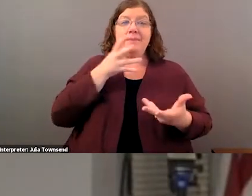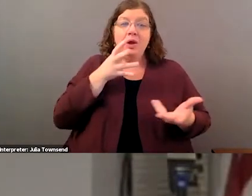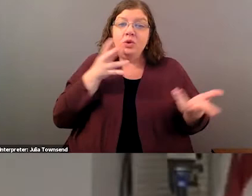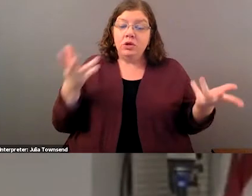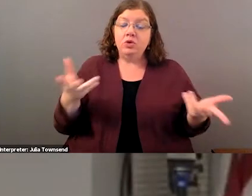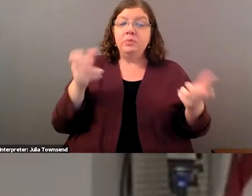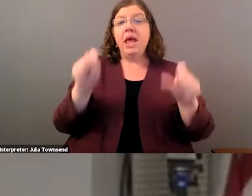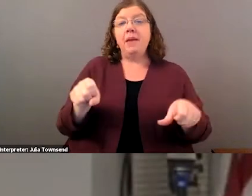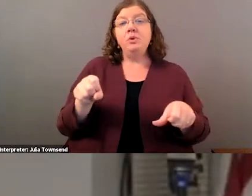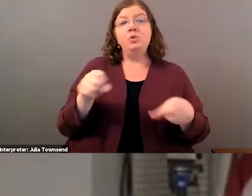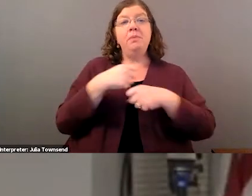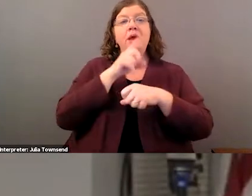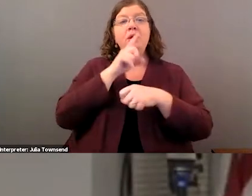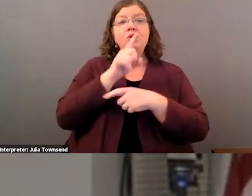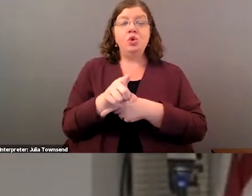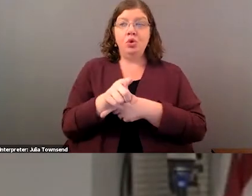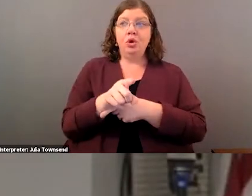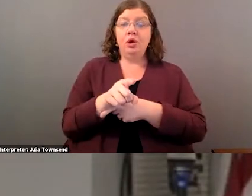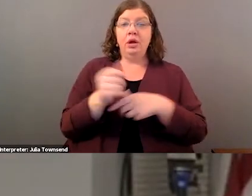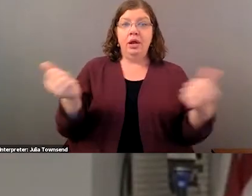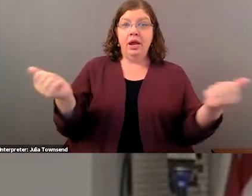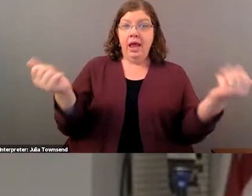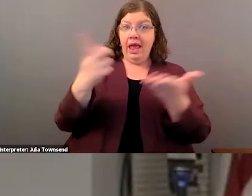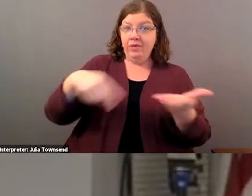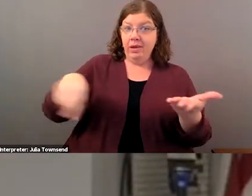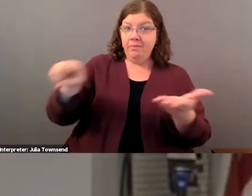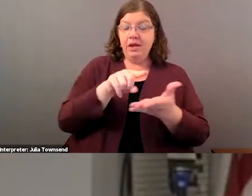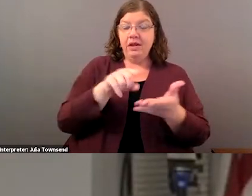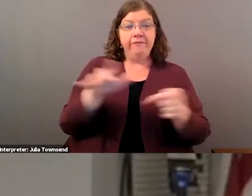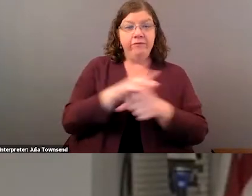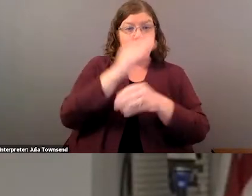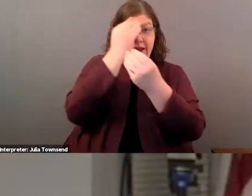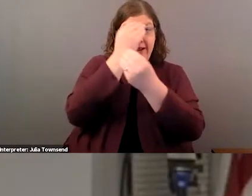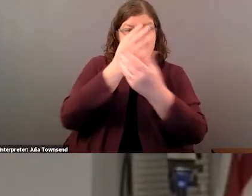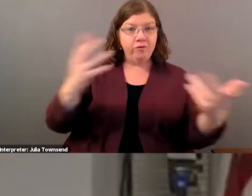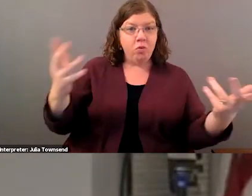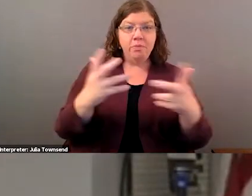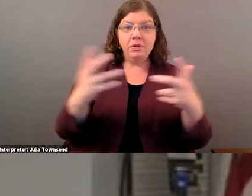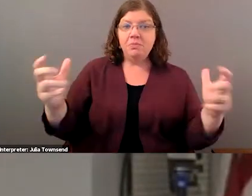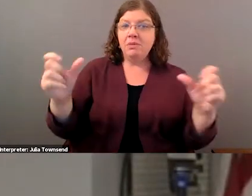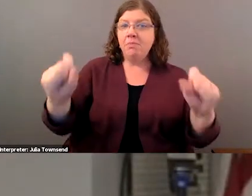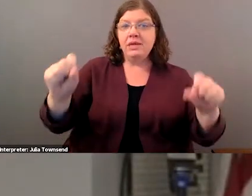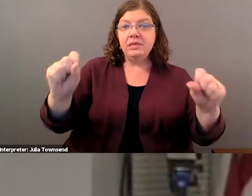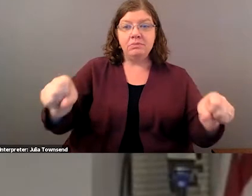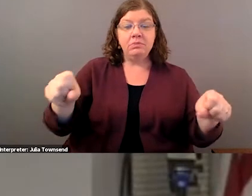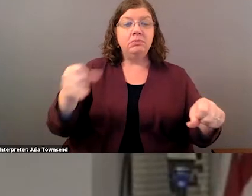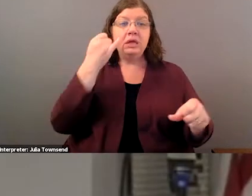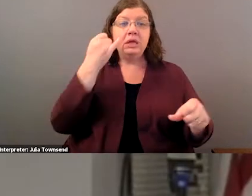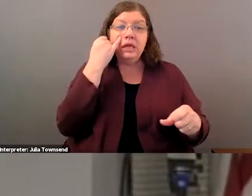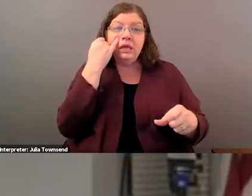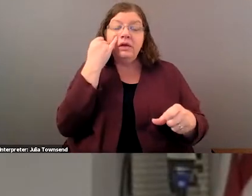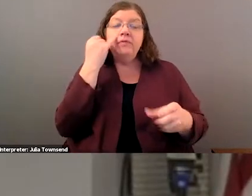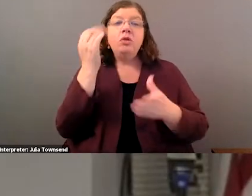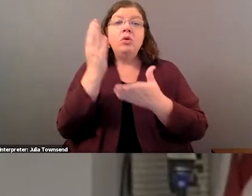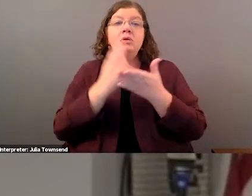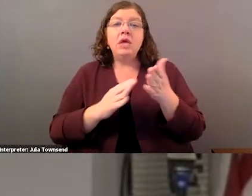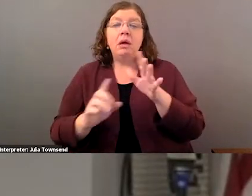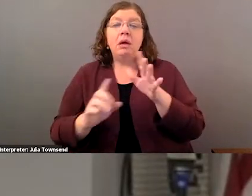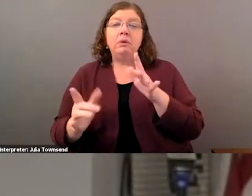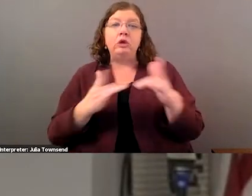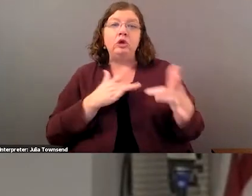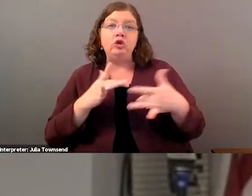to make sure everybody is as informed as possible if there are signals of